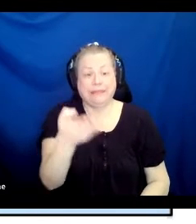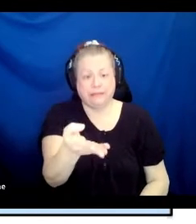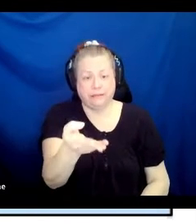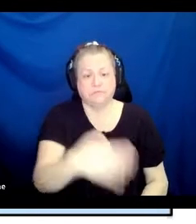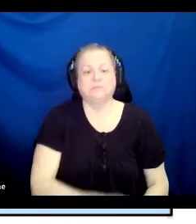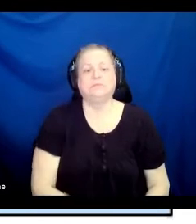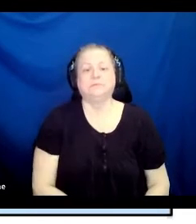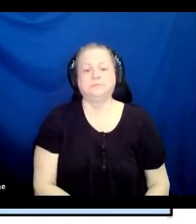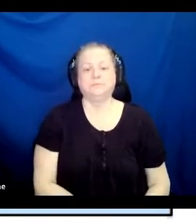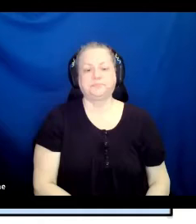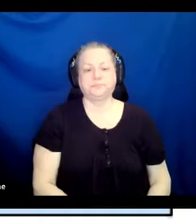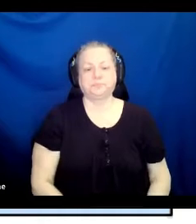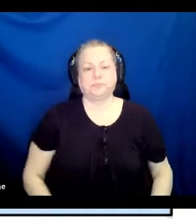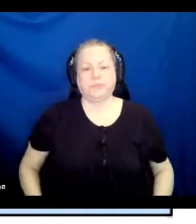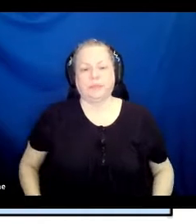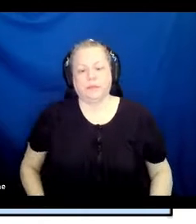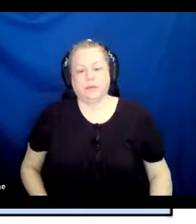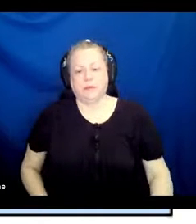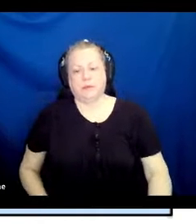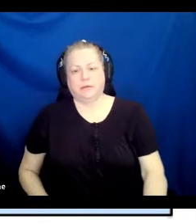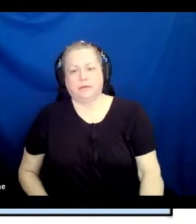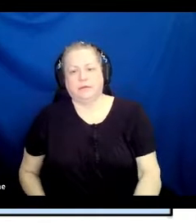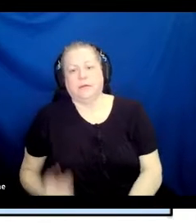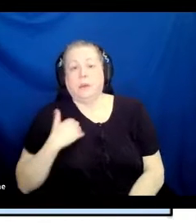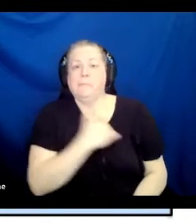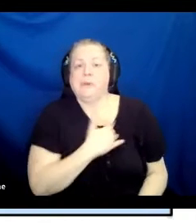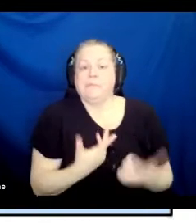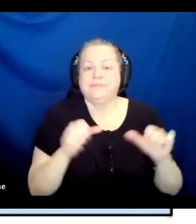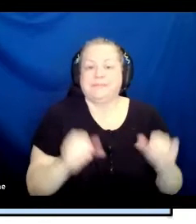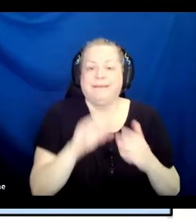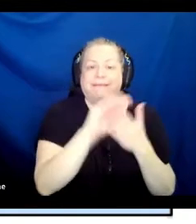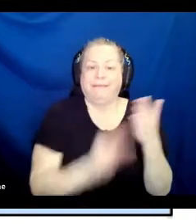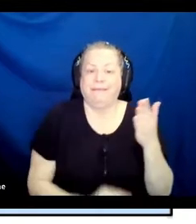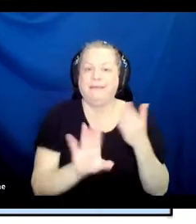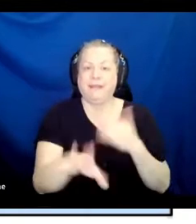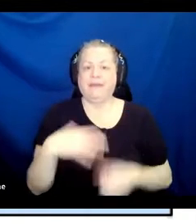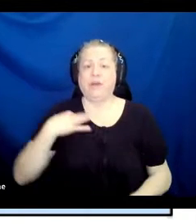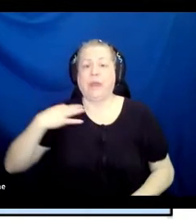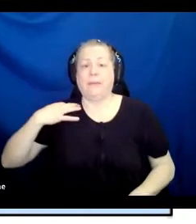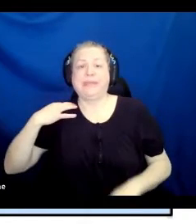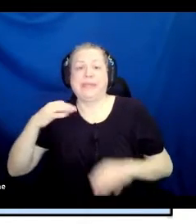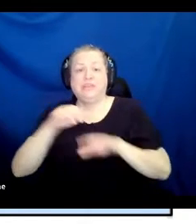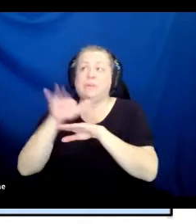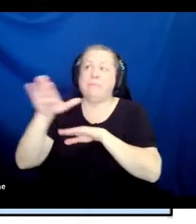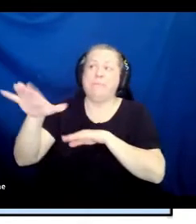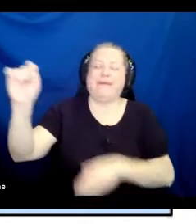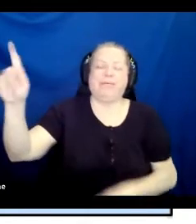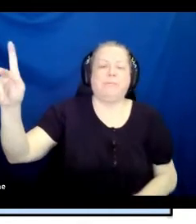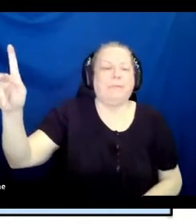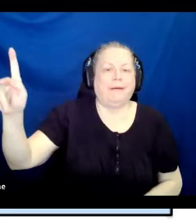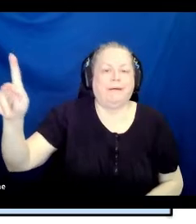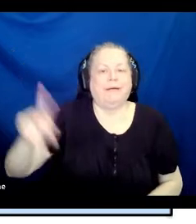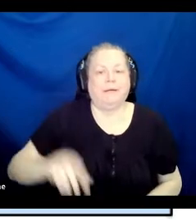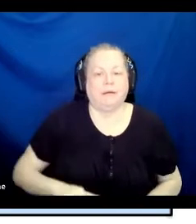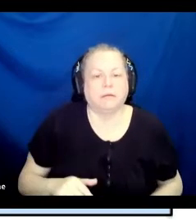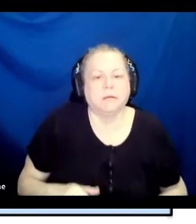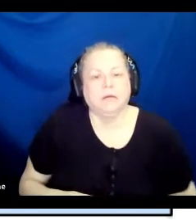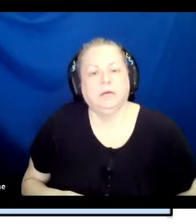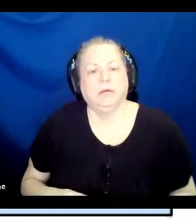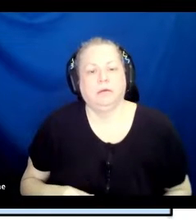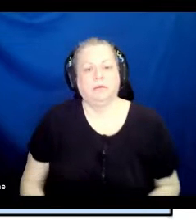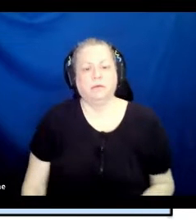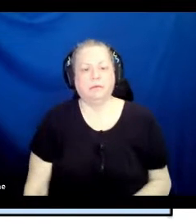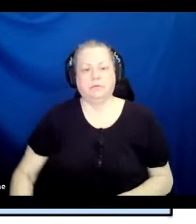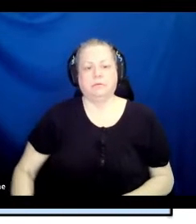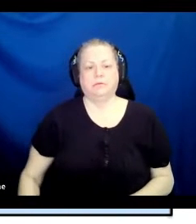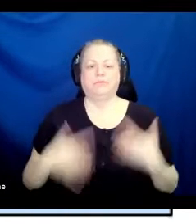here. Or members can complete their applications and mail back to the Health Insurance